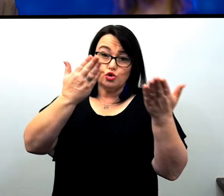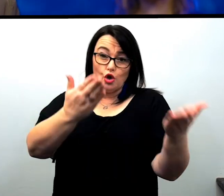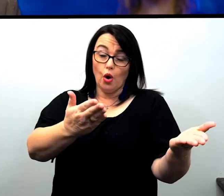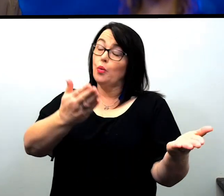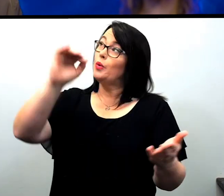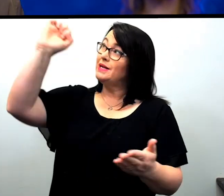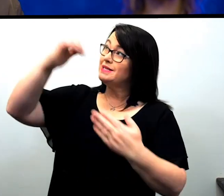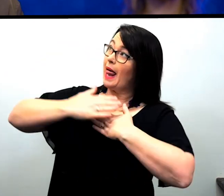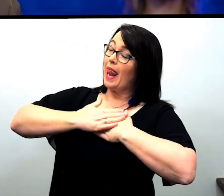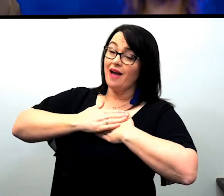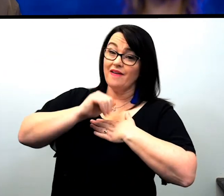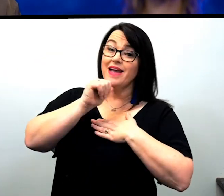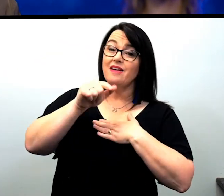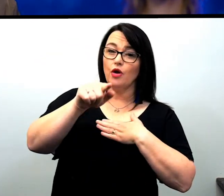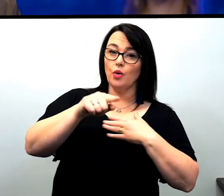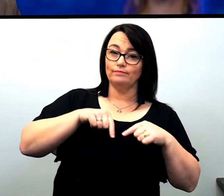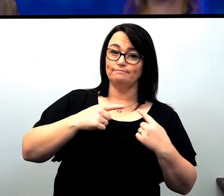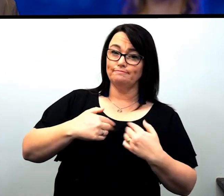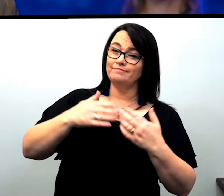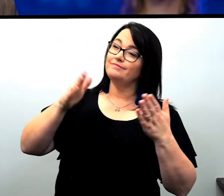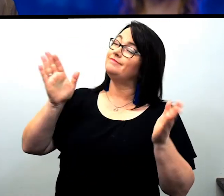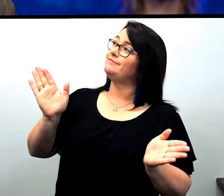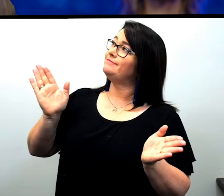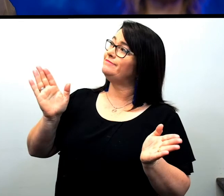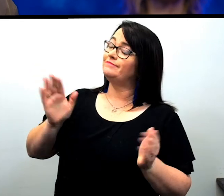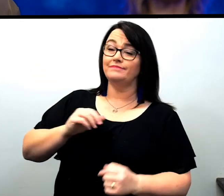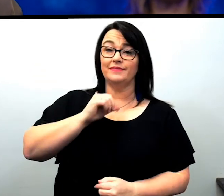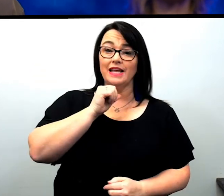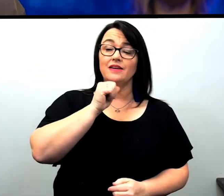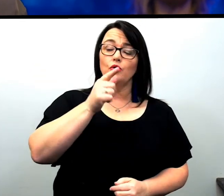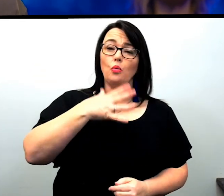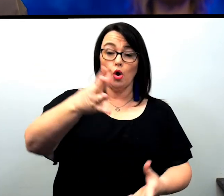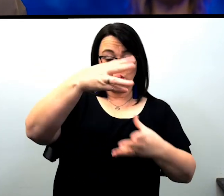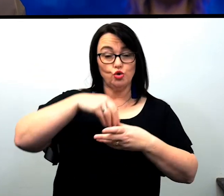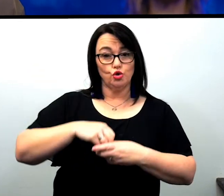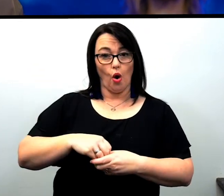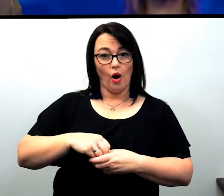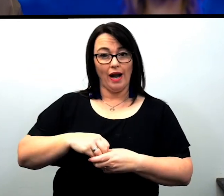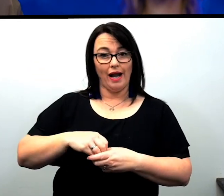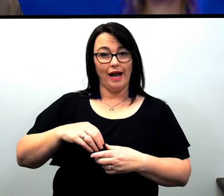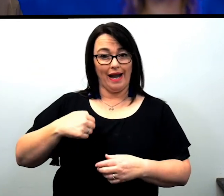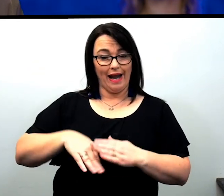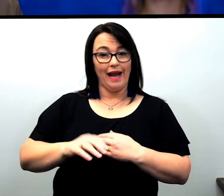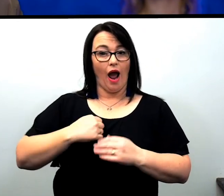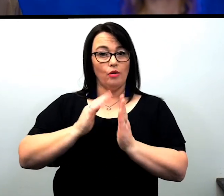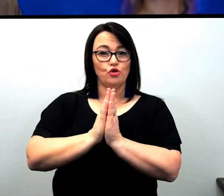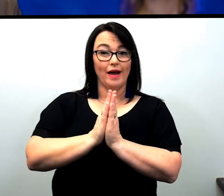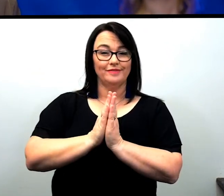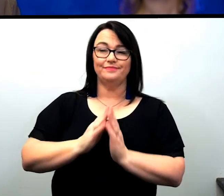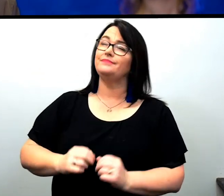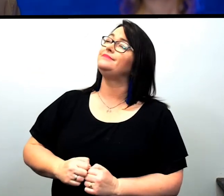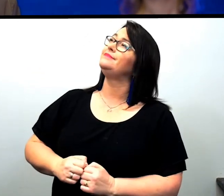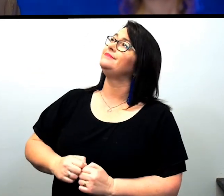you if you just open your heart to Him. So wherever you are, you may wish to pray this prayer along with me. God, today I